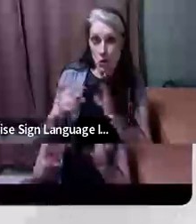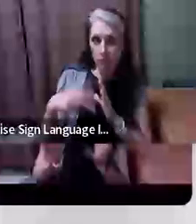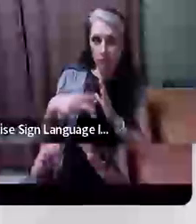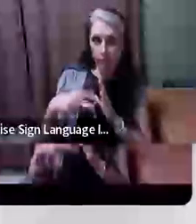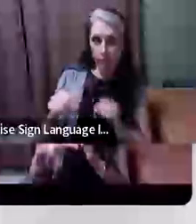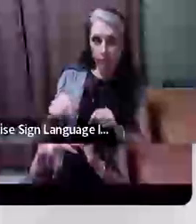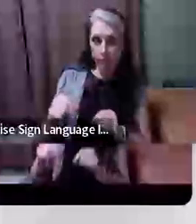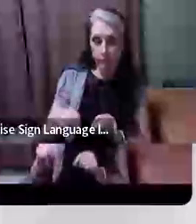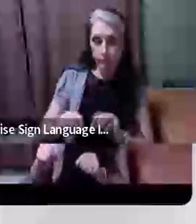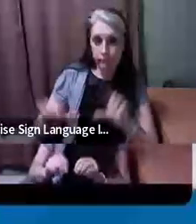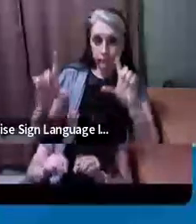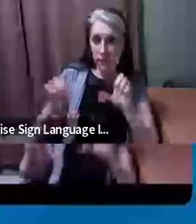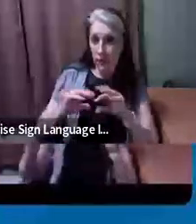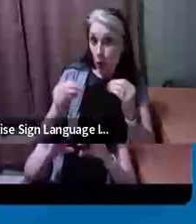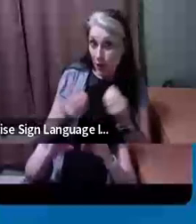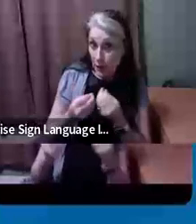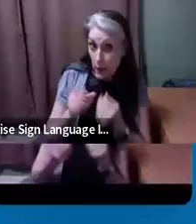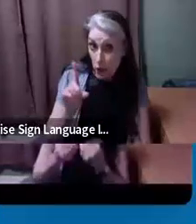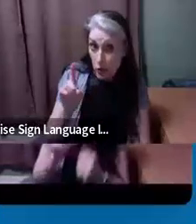Is that the organization you're with, David?